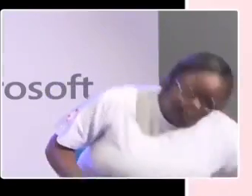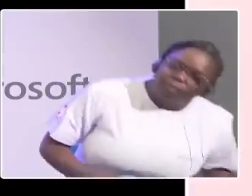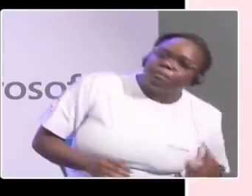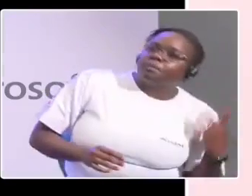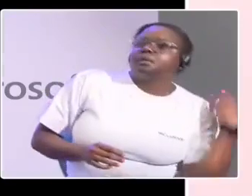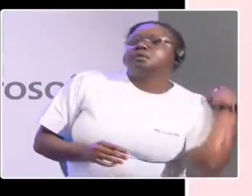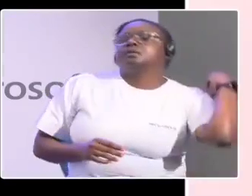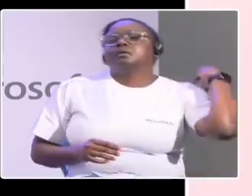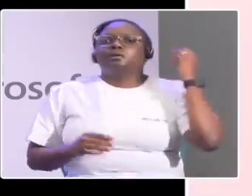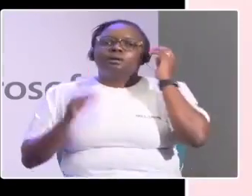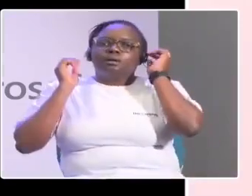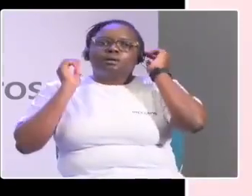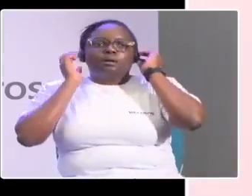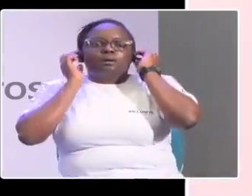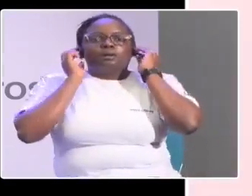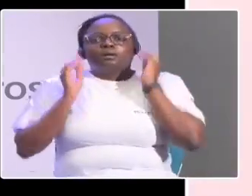So,